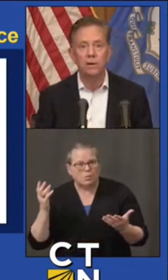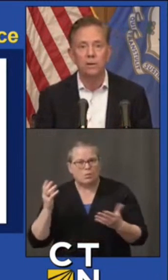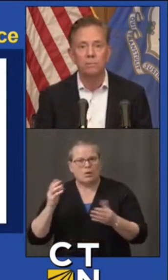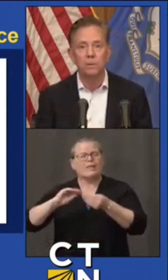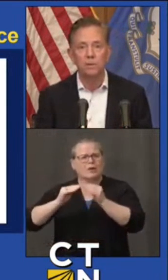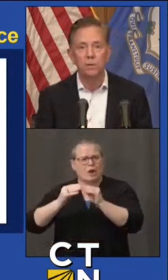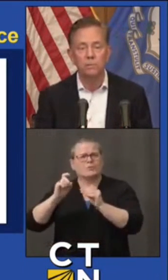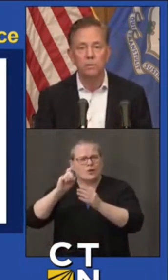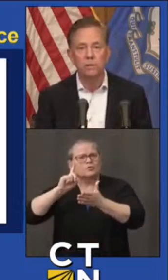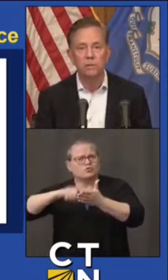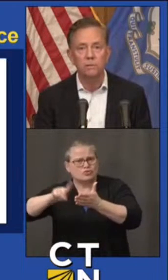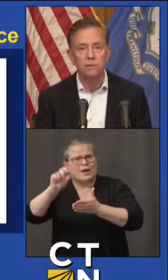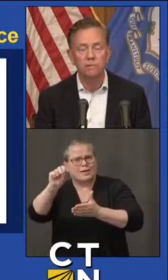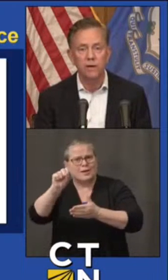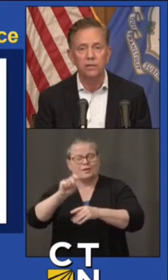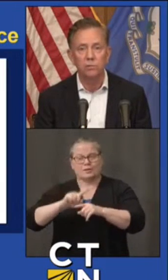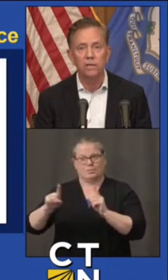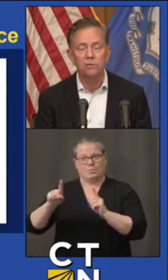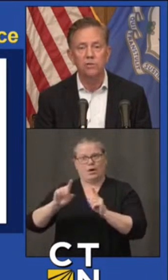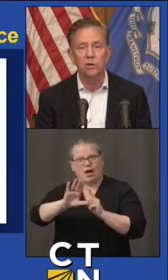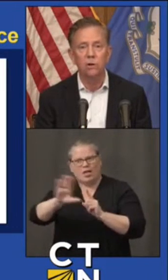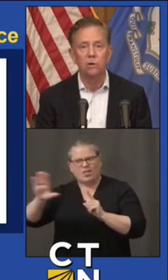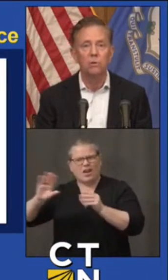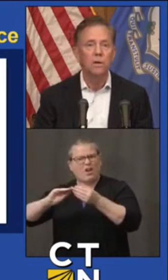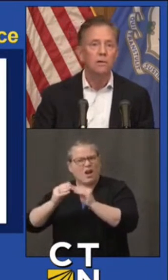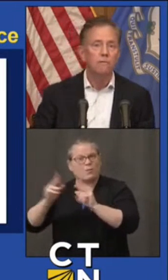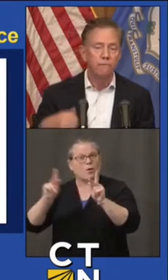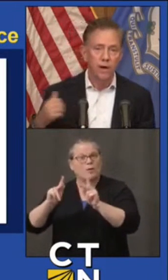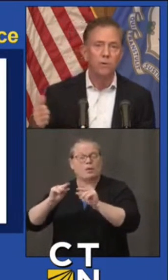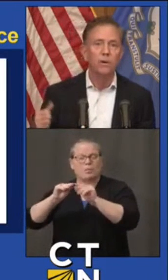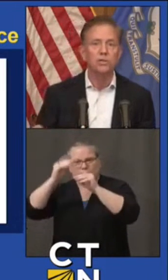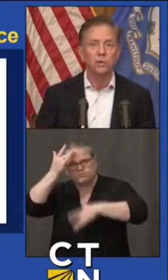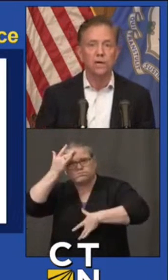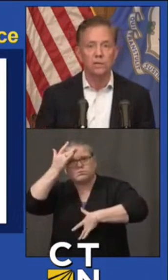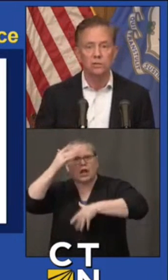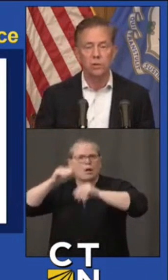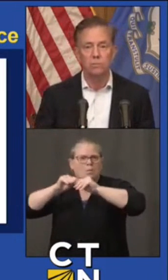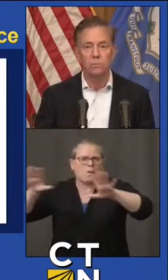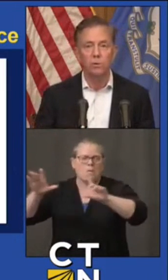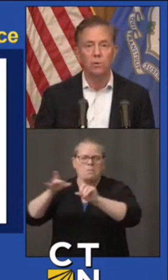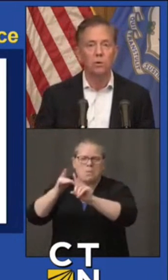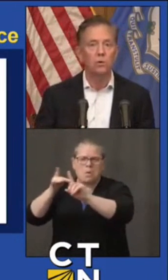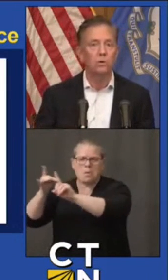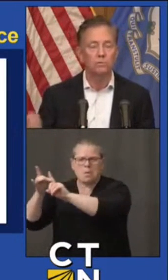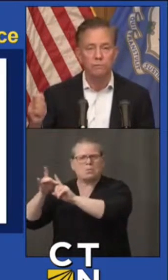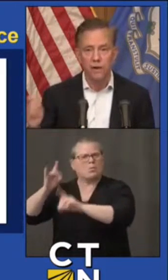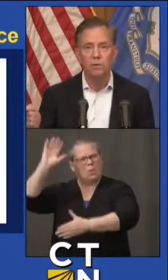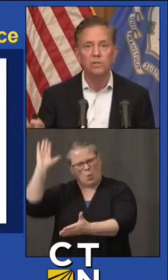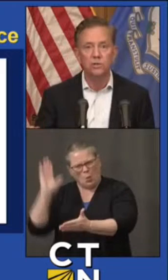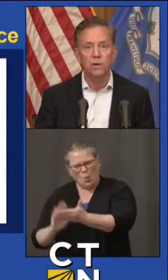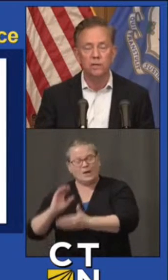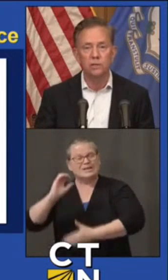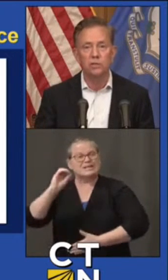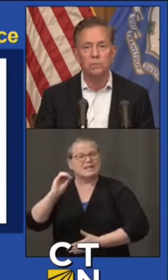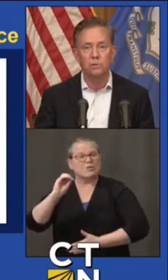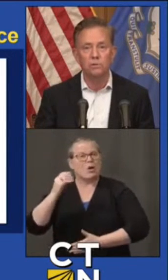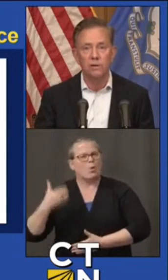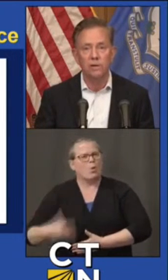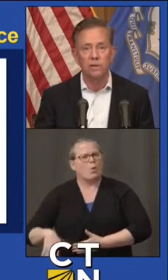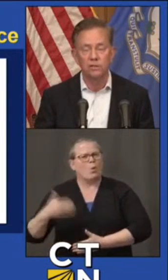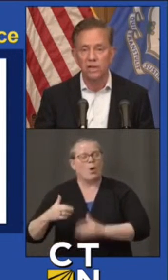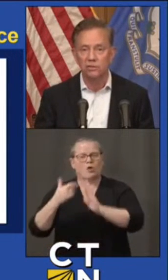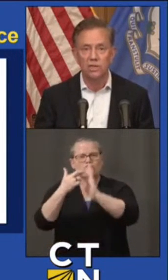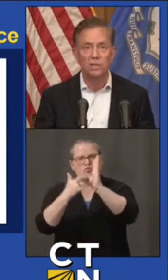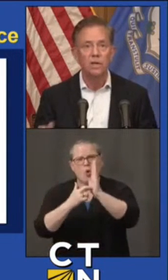about it, but the numbers, the infection rates are zero. Very strict in terms of the protocols, very strict in terms of